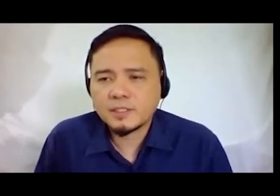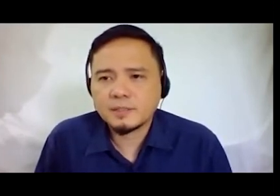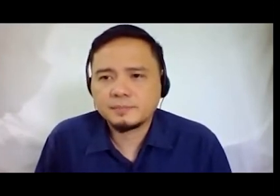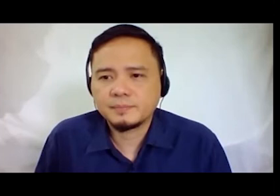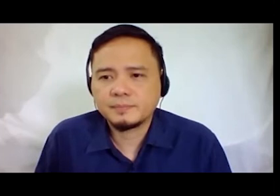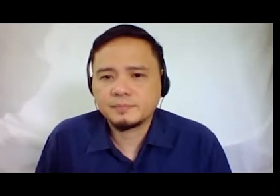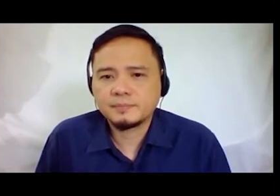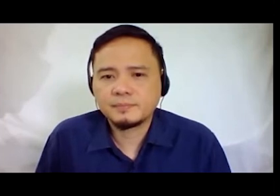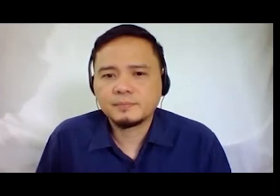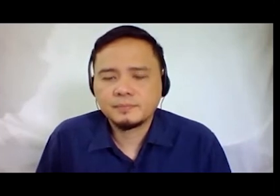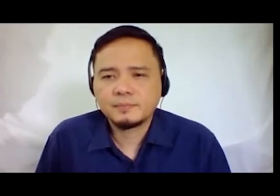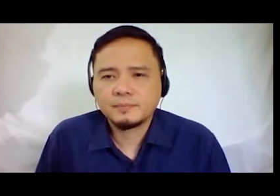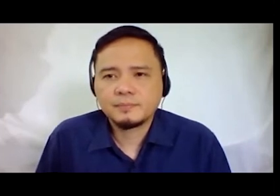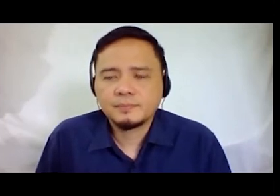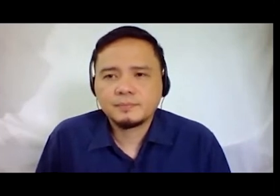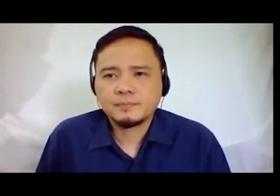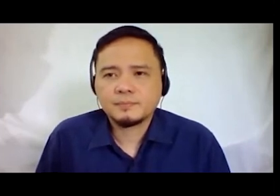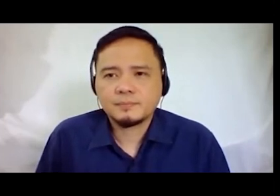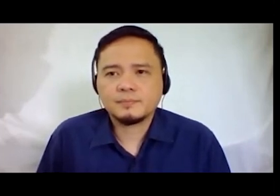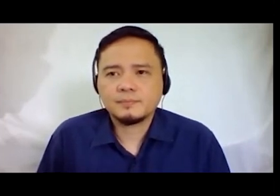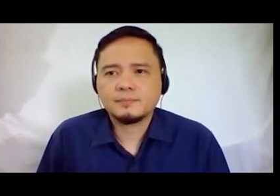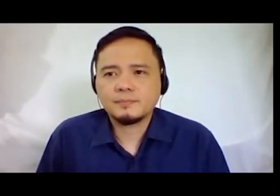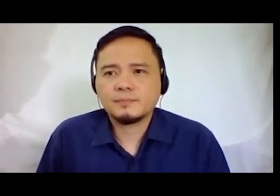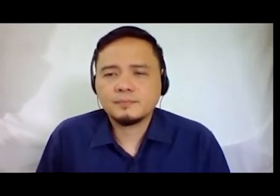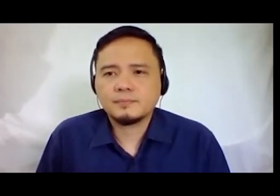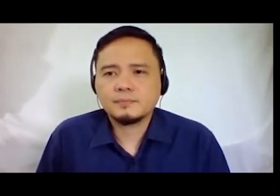Okay, sir. All right.